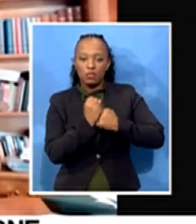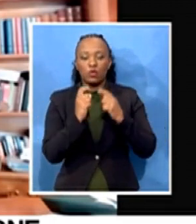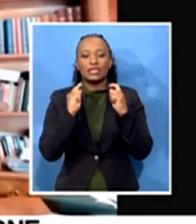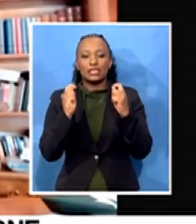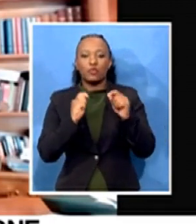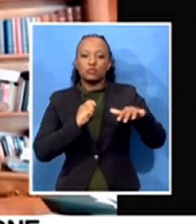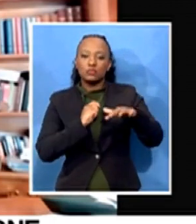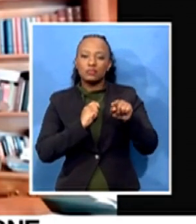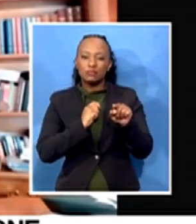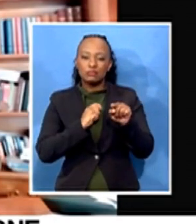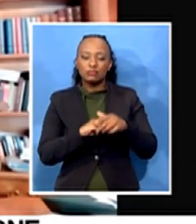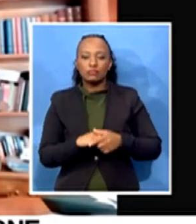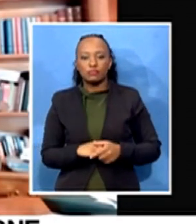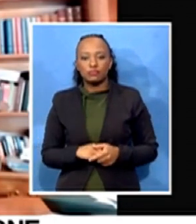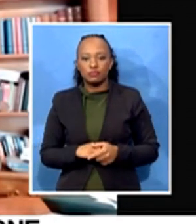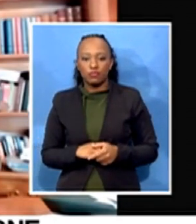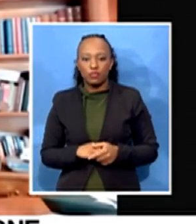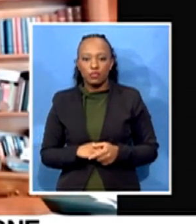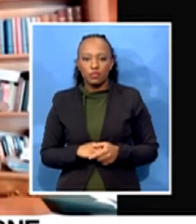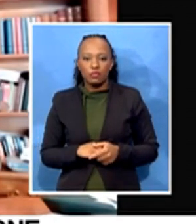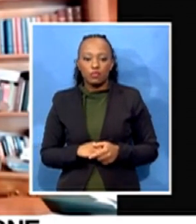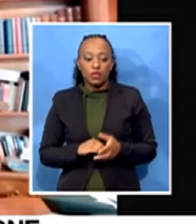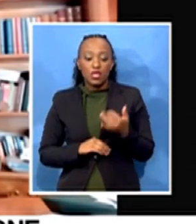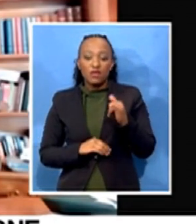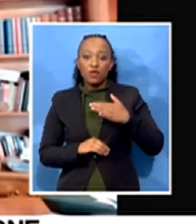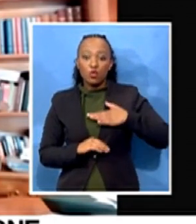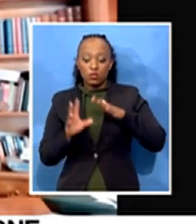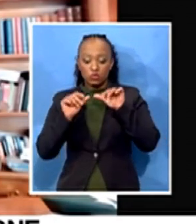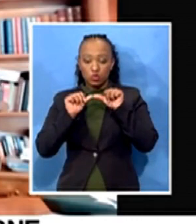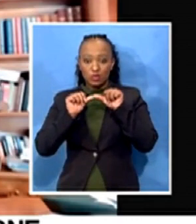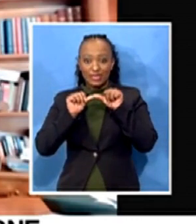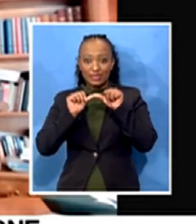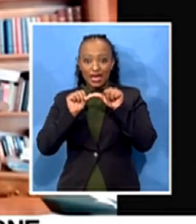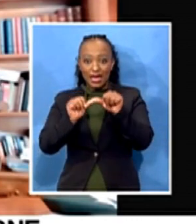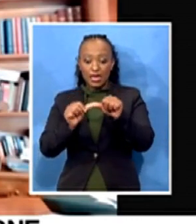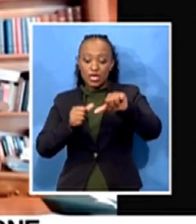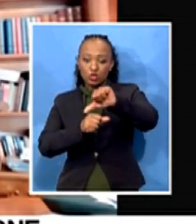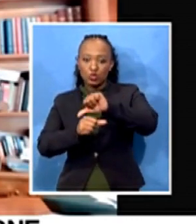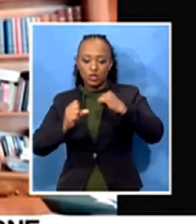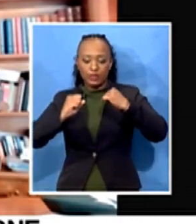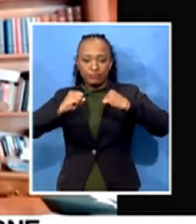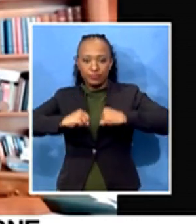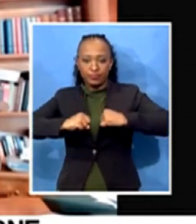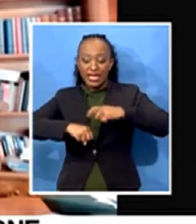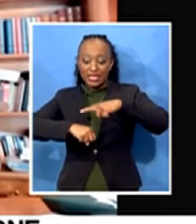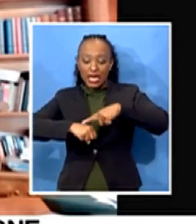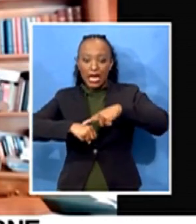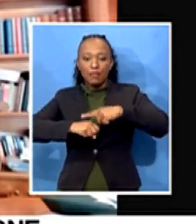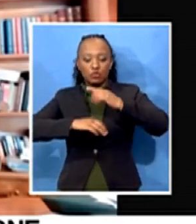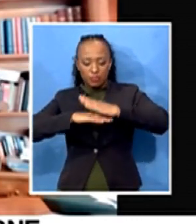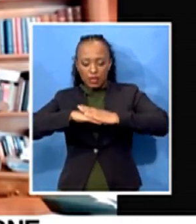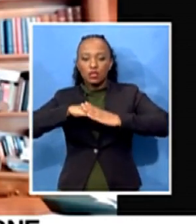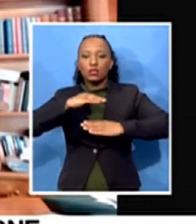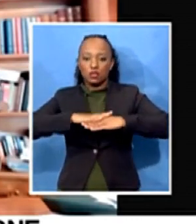to renew and sustain our social compact during this time of rebuilding, it is vital that we work